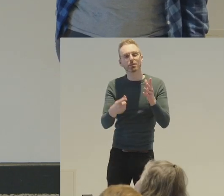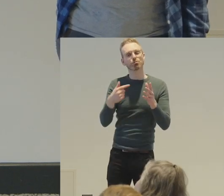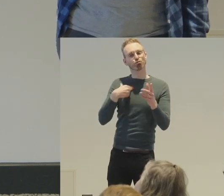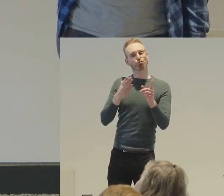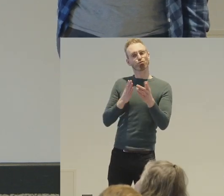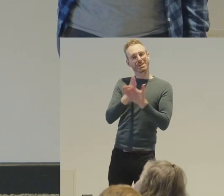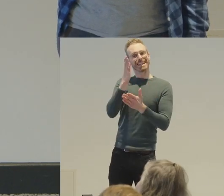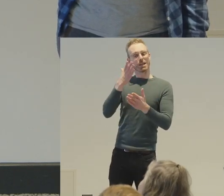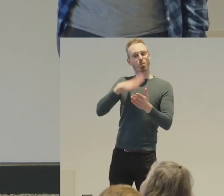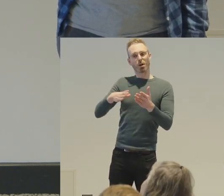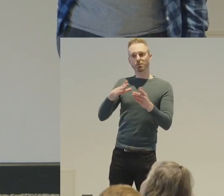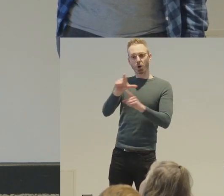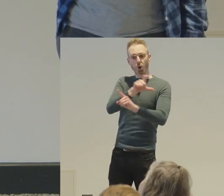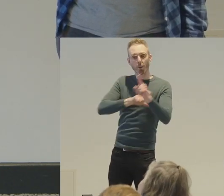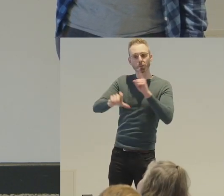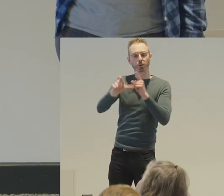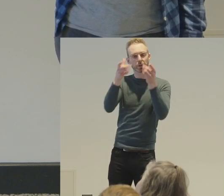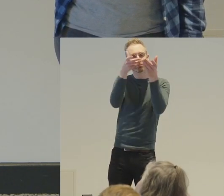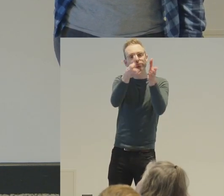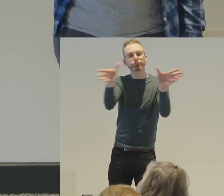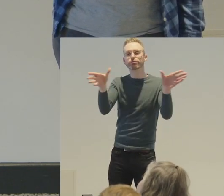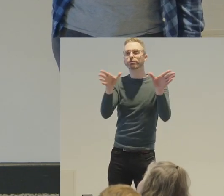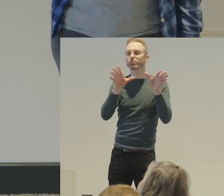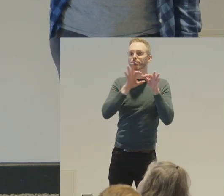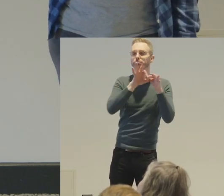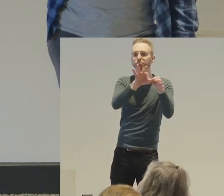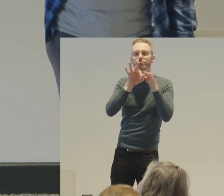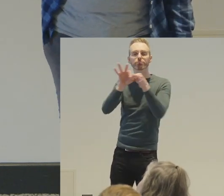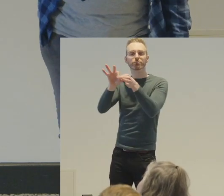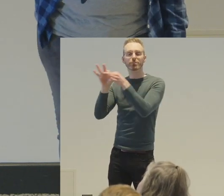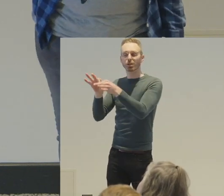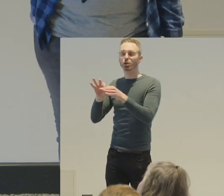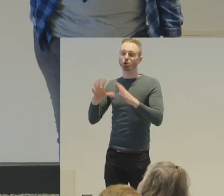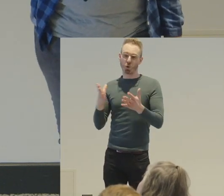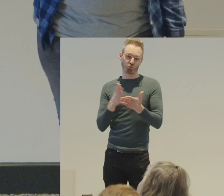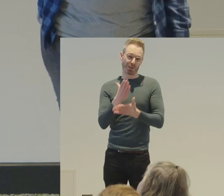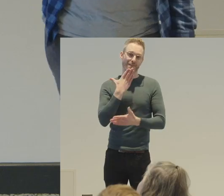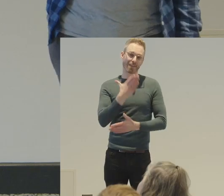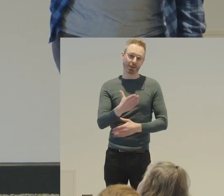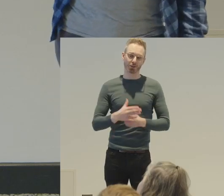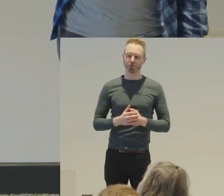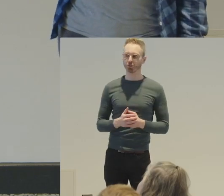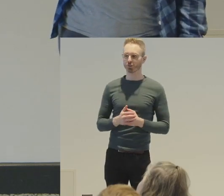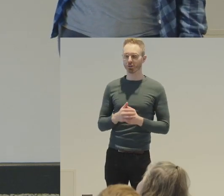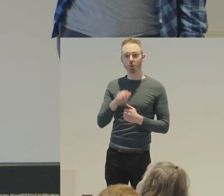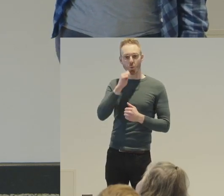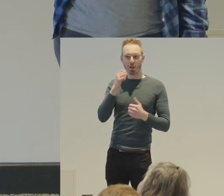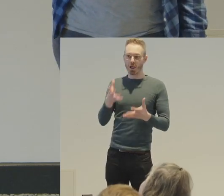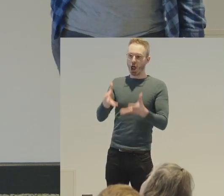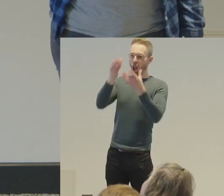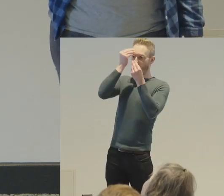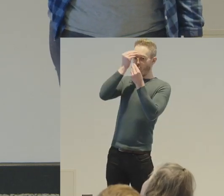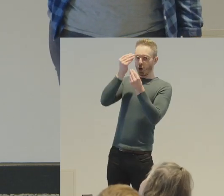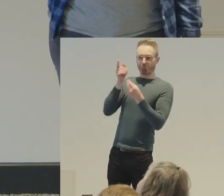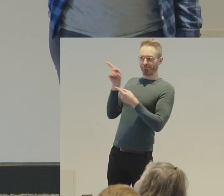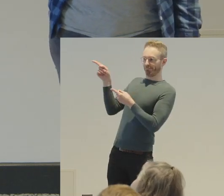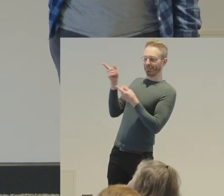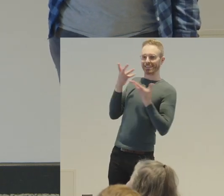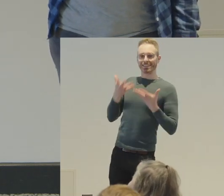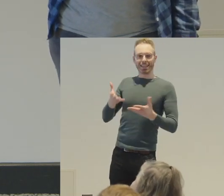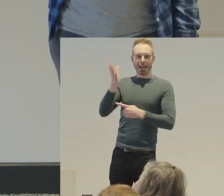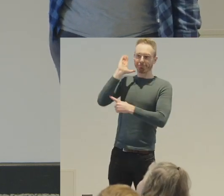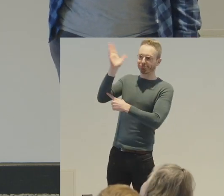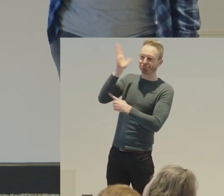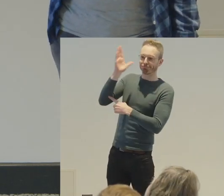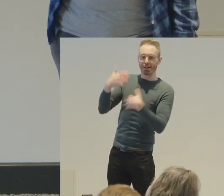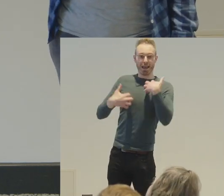community. So thank you. I'm sure there's going to be lots to learn today, and yeah, I'm really excited to hear the rest of the event.